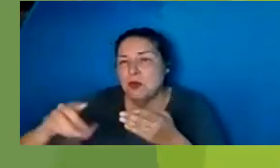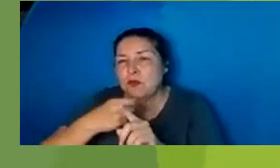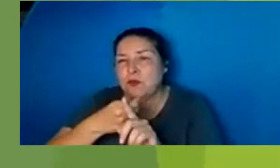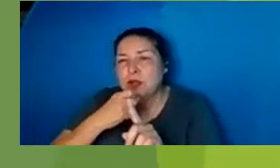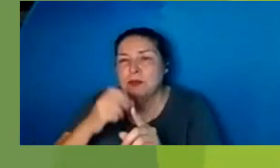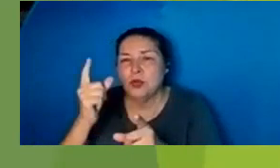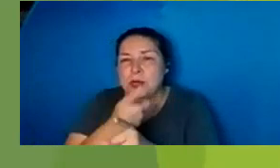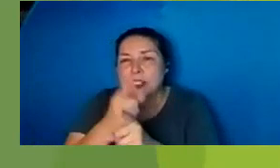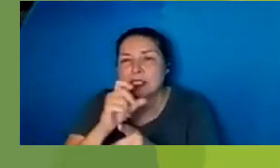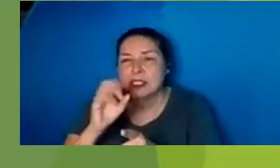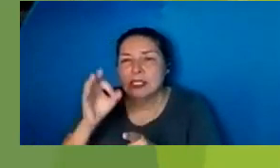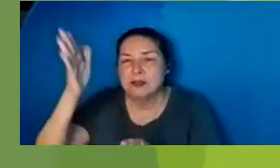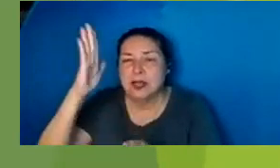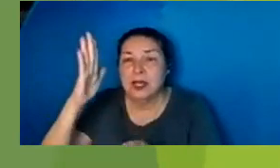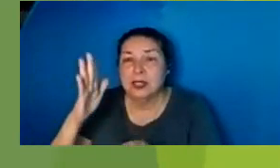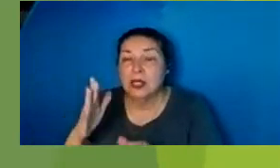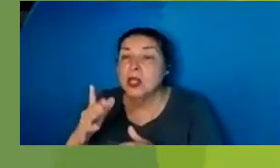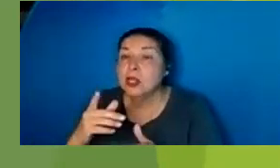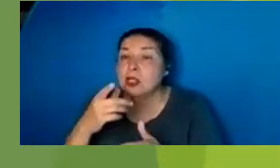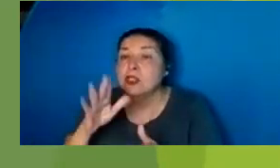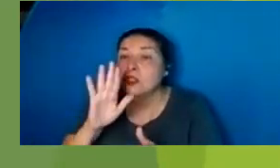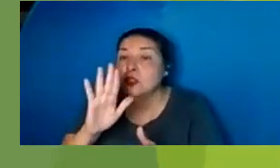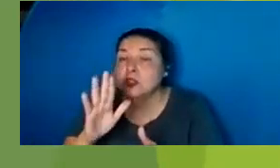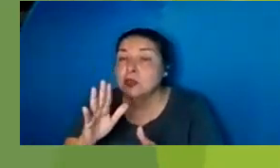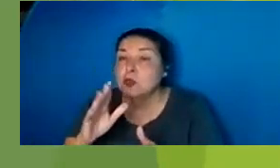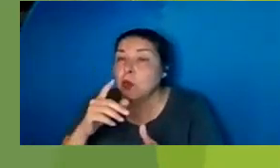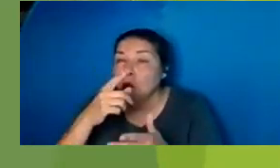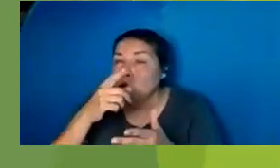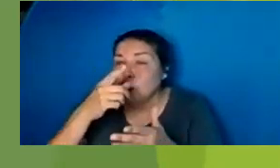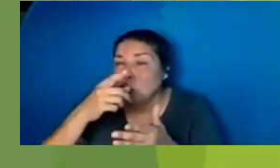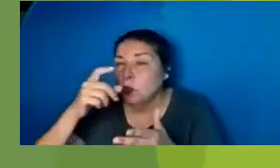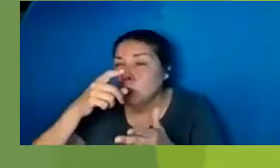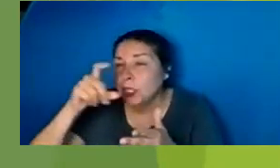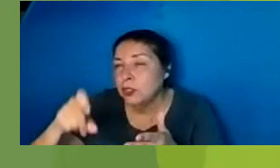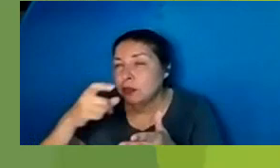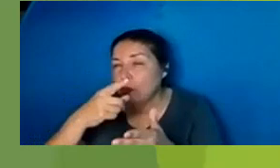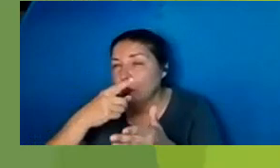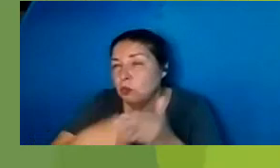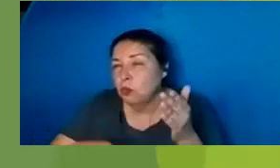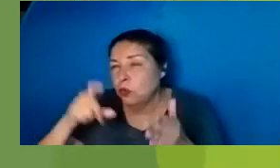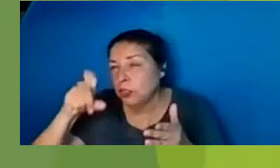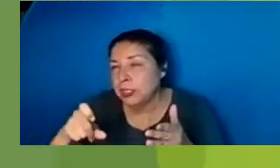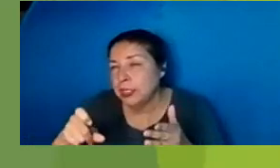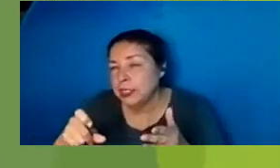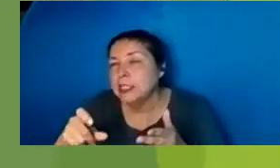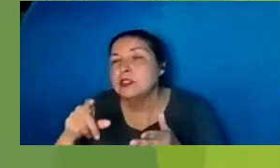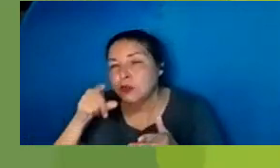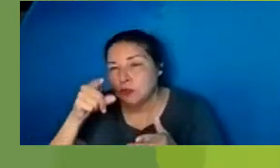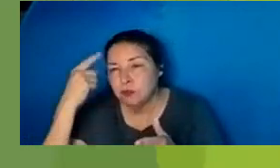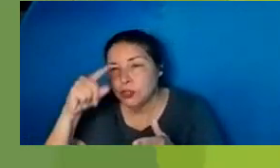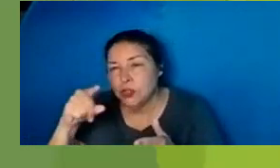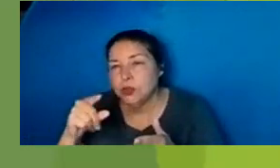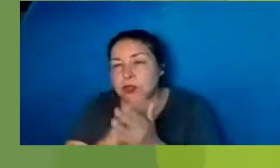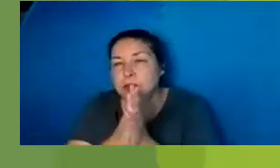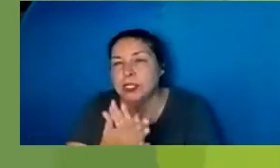are that you must be a sinner in need of a Savior and that you cannot save